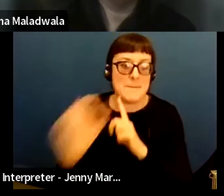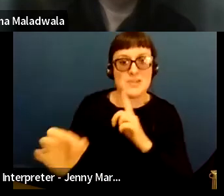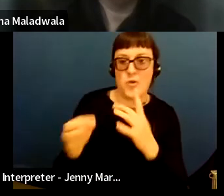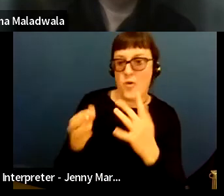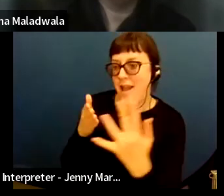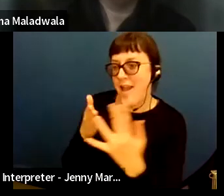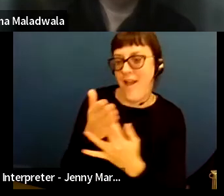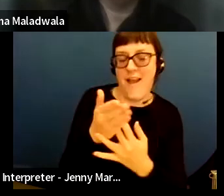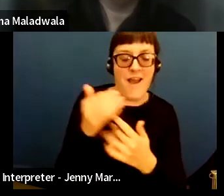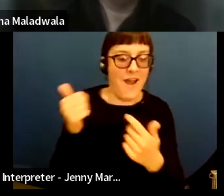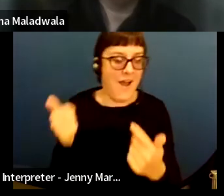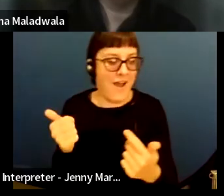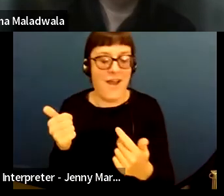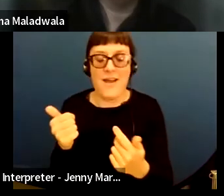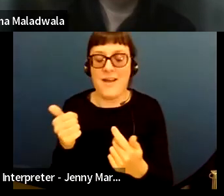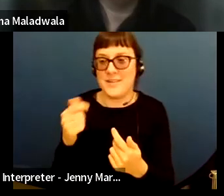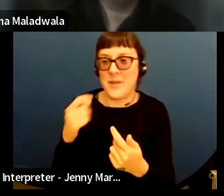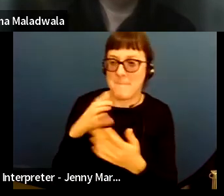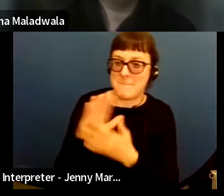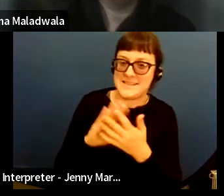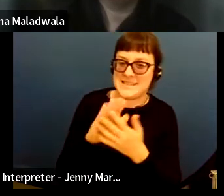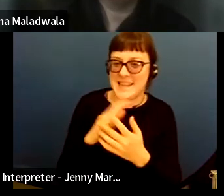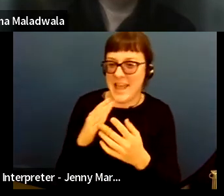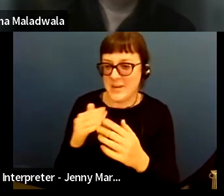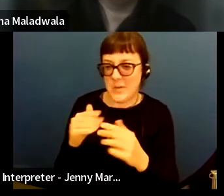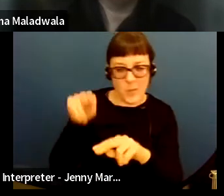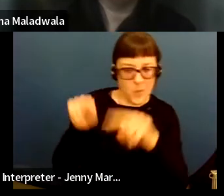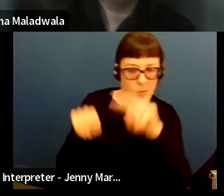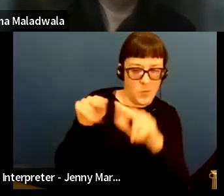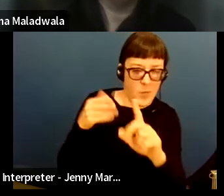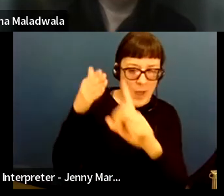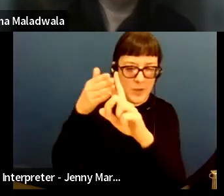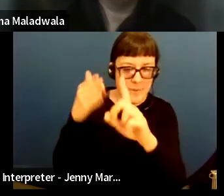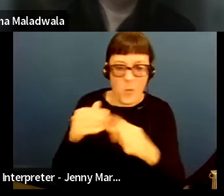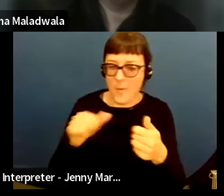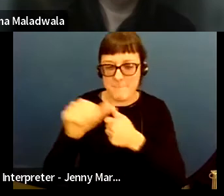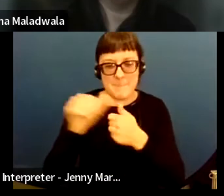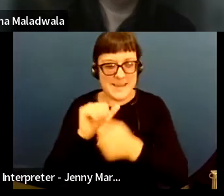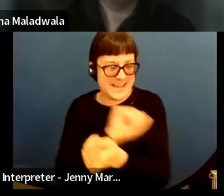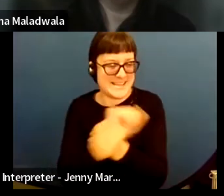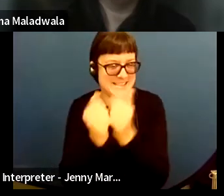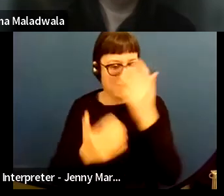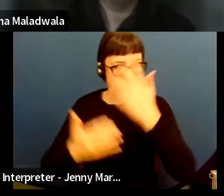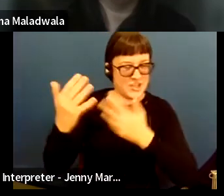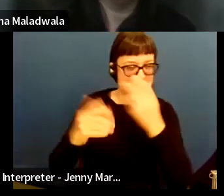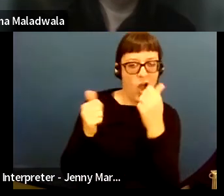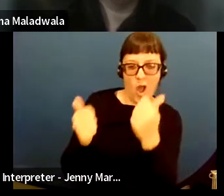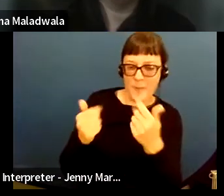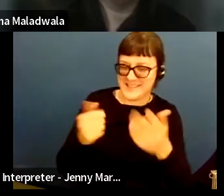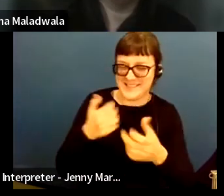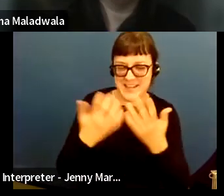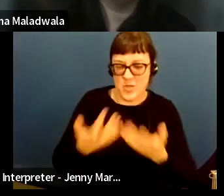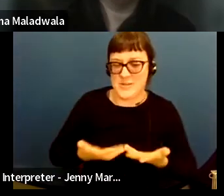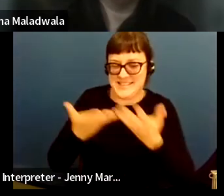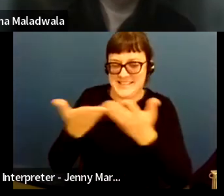kind of measure what outcomes, you know, better test scores or something has been achieved because we've sort of injected this technology into